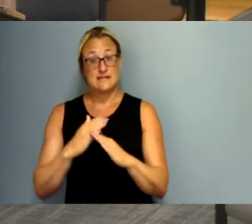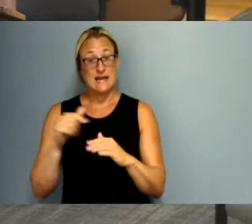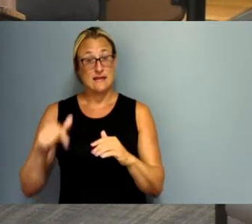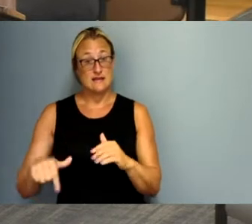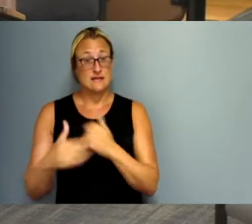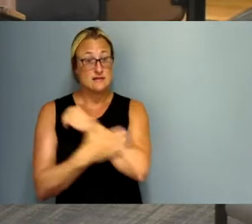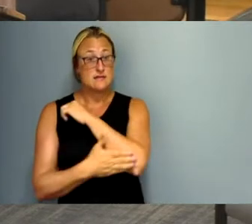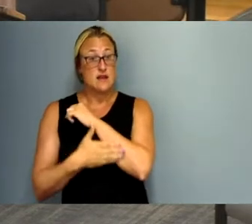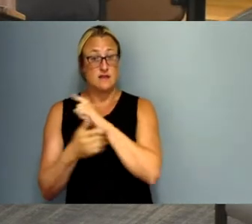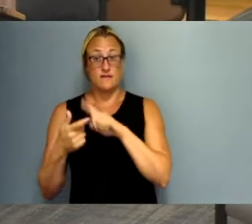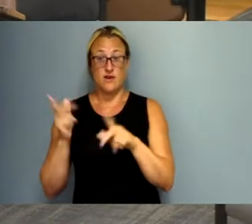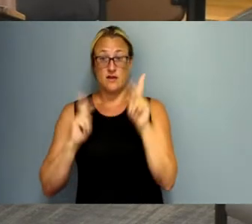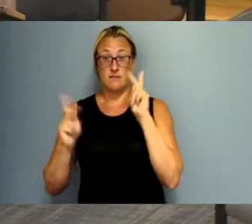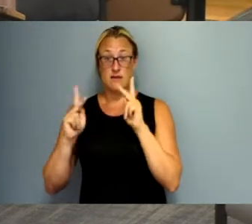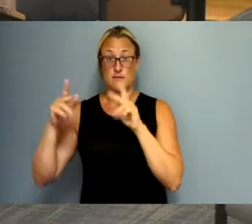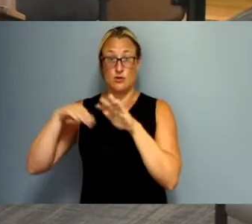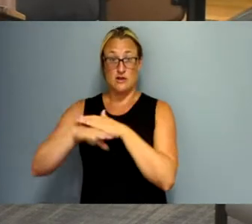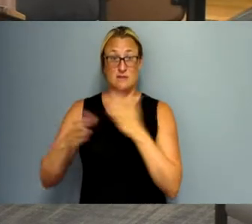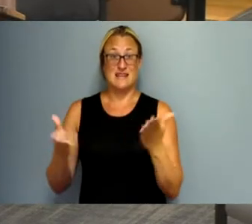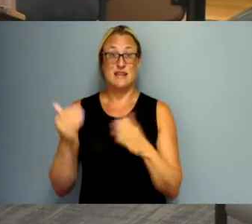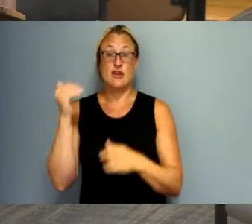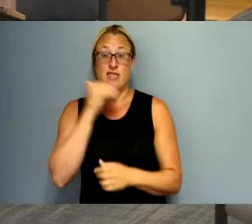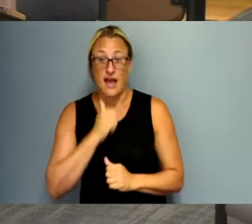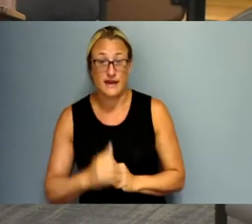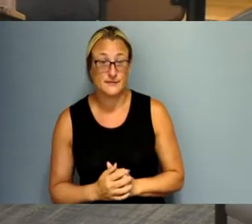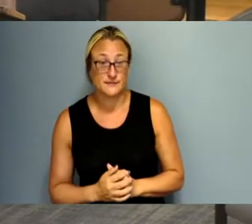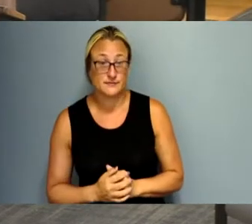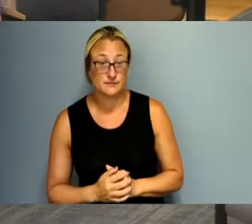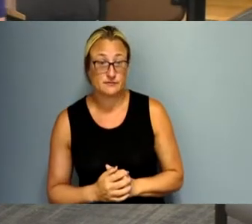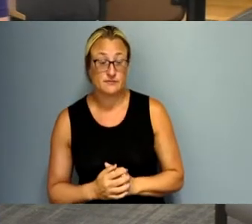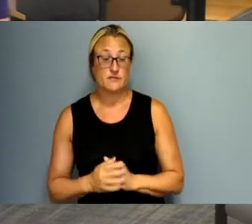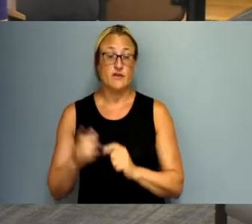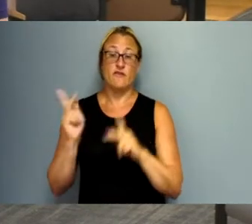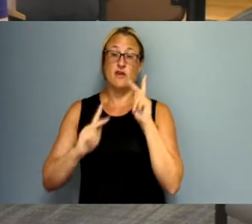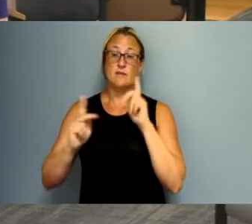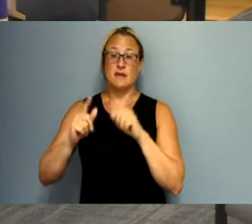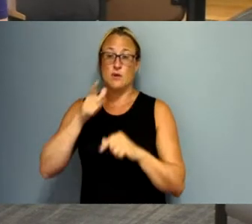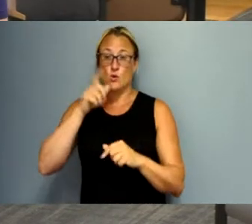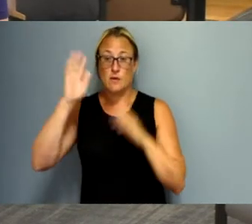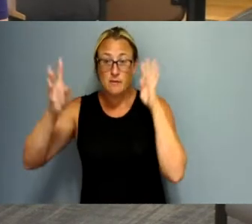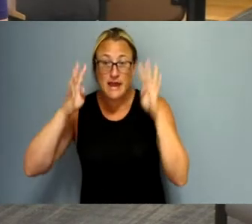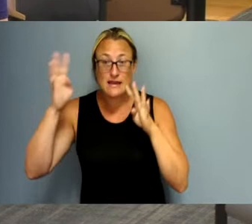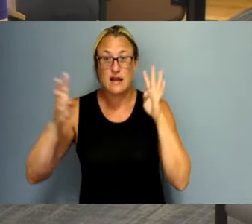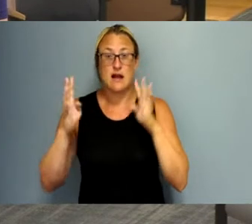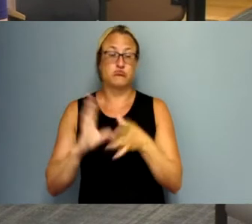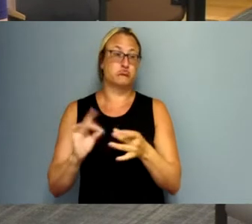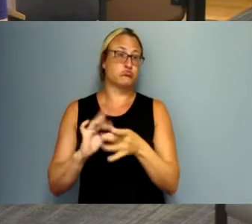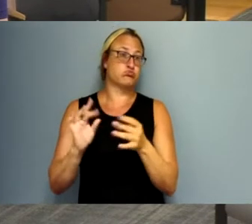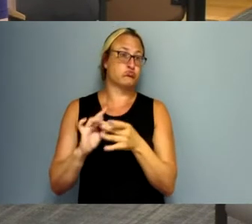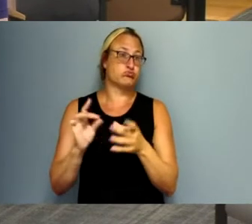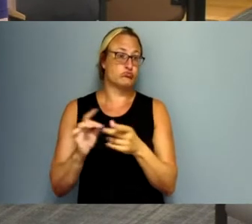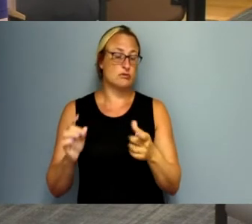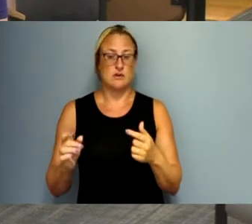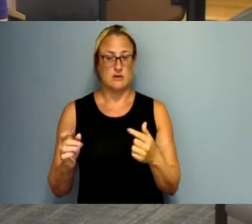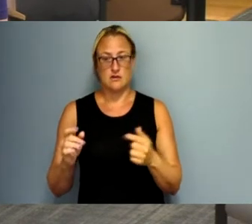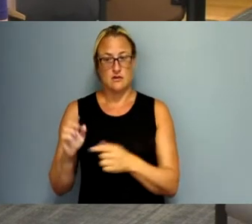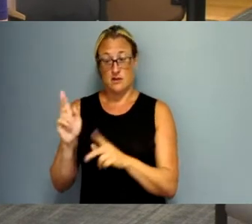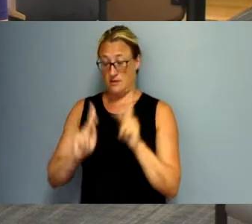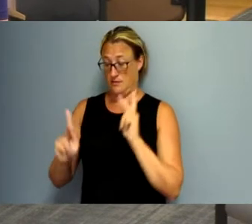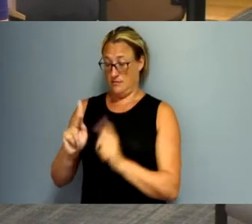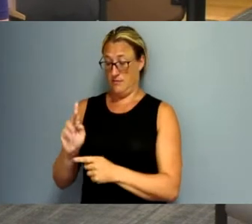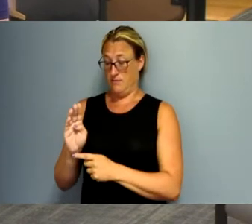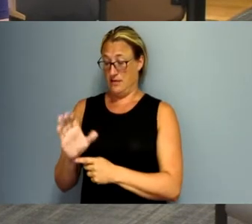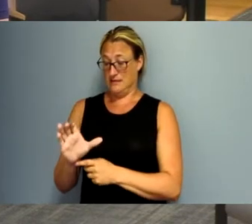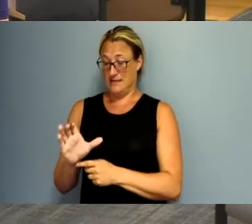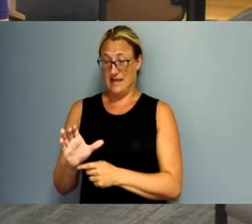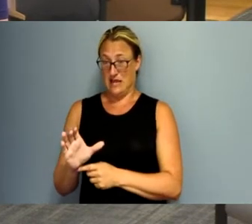from people who come in here and lie, from people who make up things and say them, because I can't have the people of Bucks County